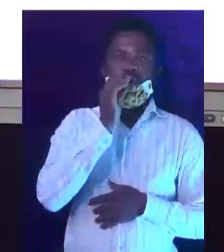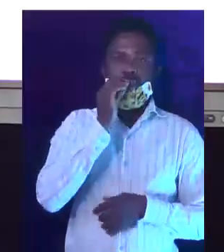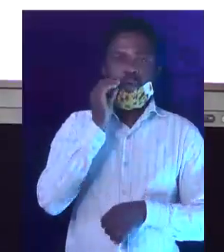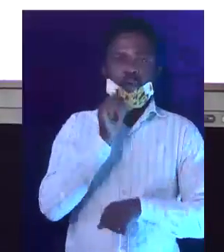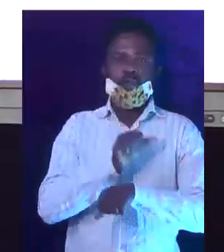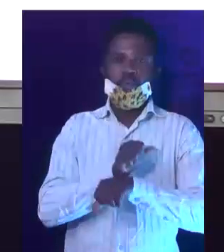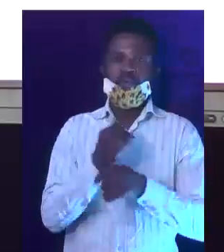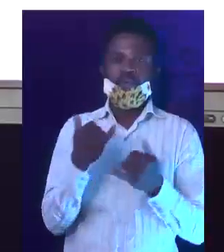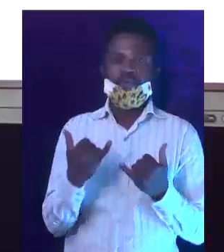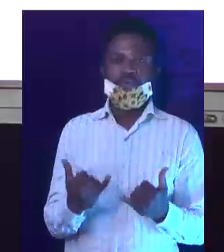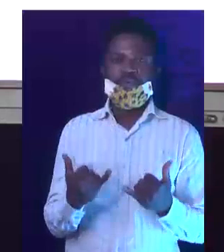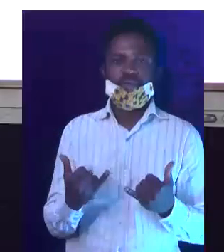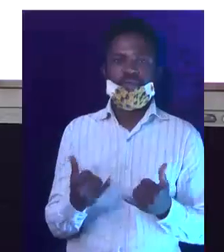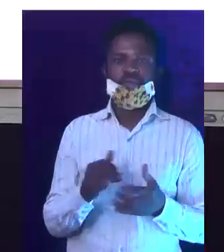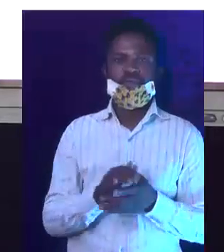Your homework now.